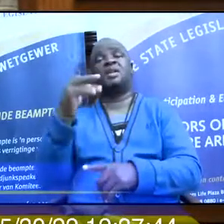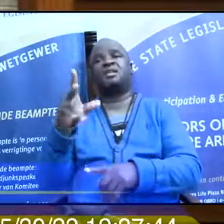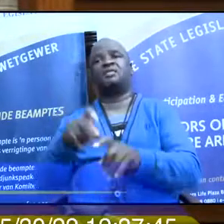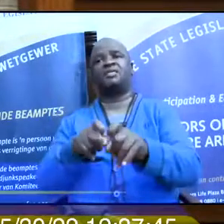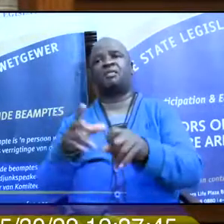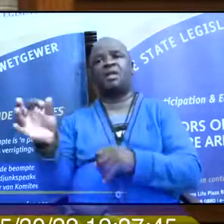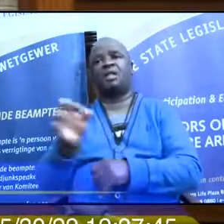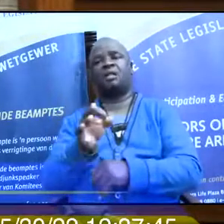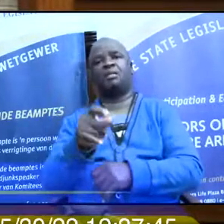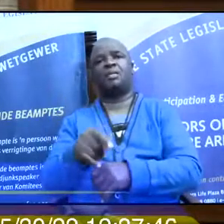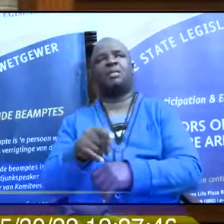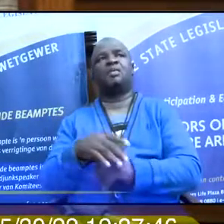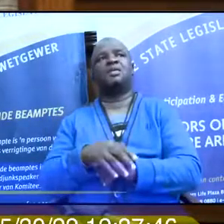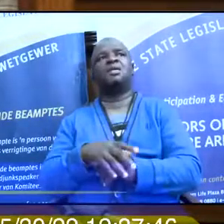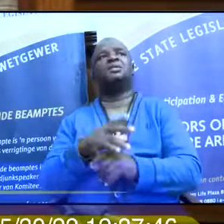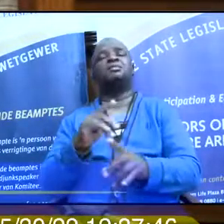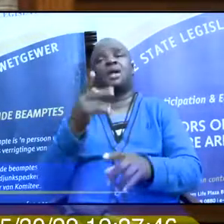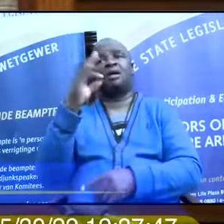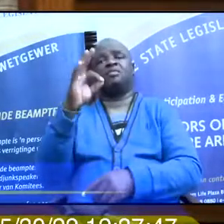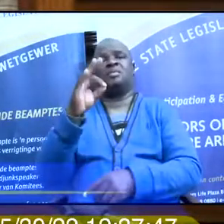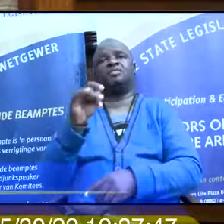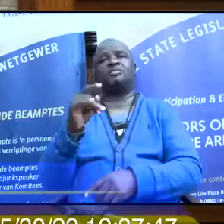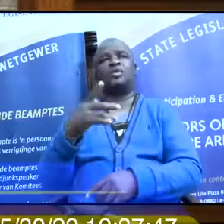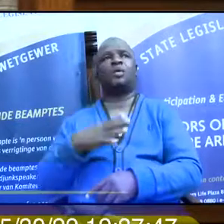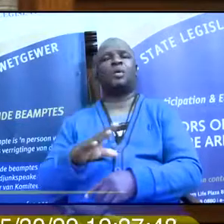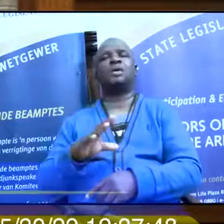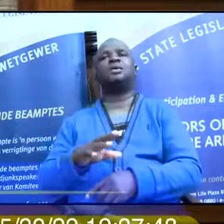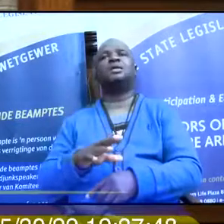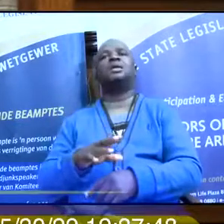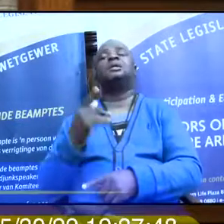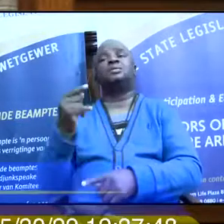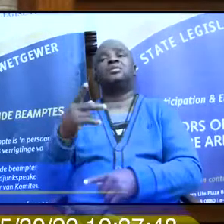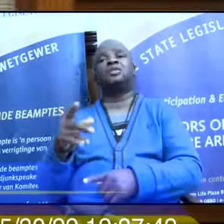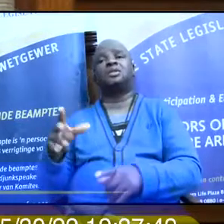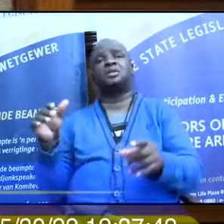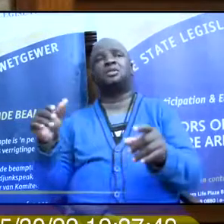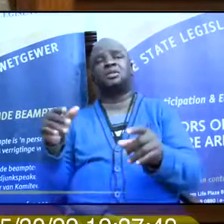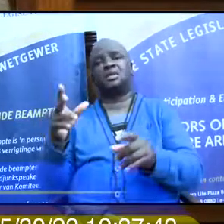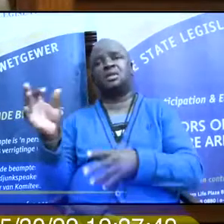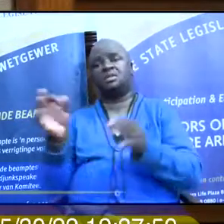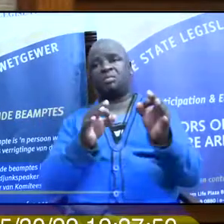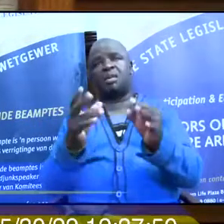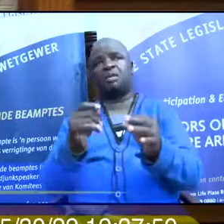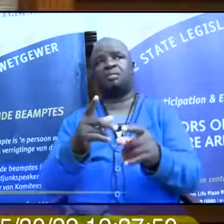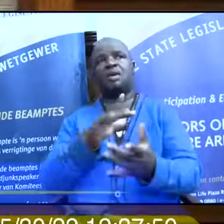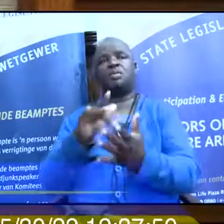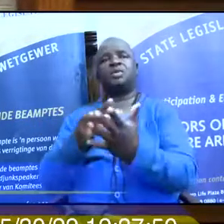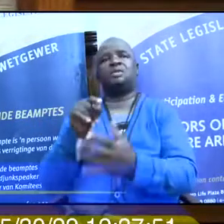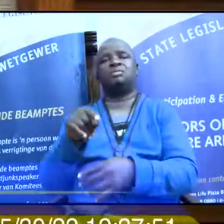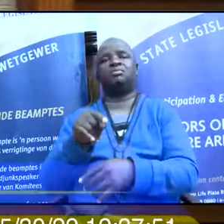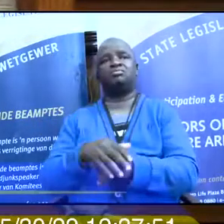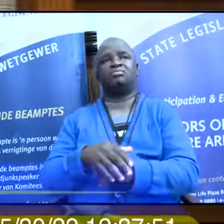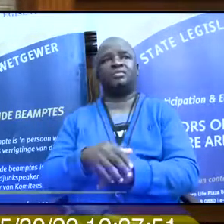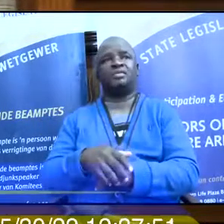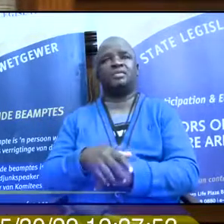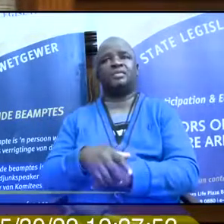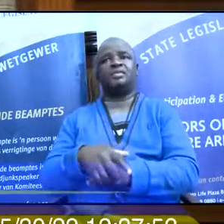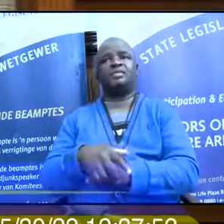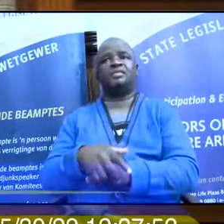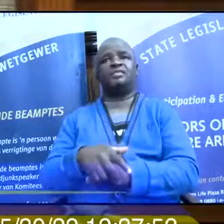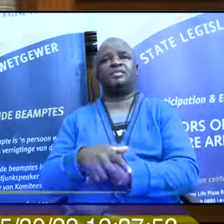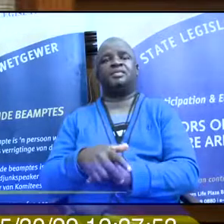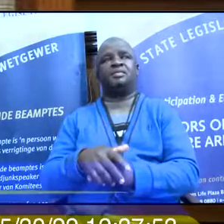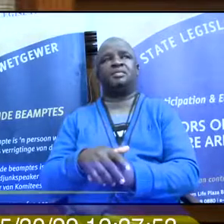is lack of appetite from the side of the government to fill those critical posts within uh government